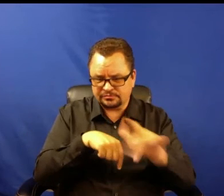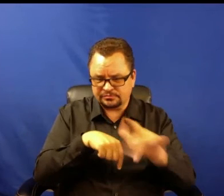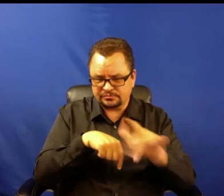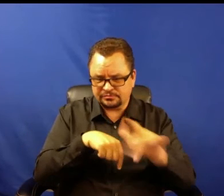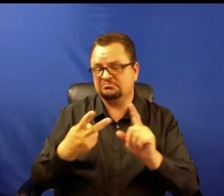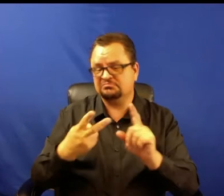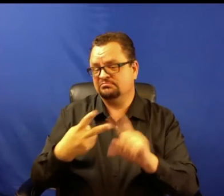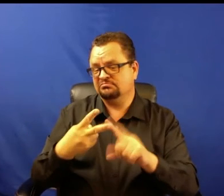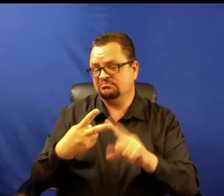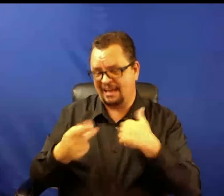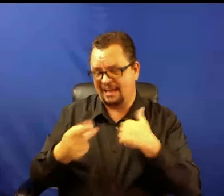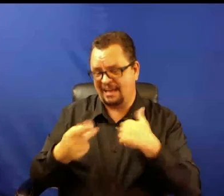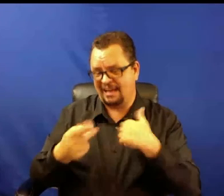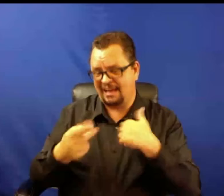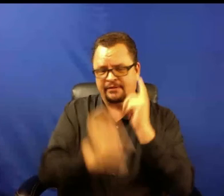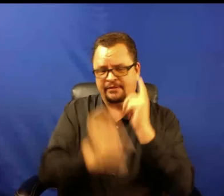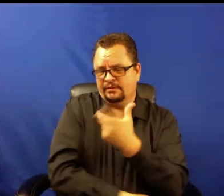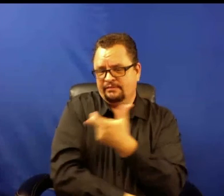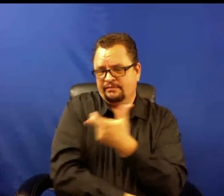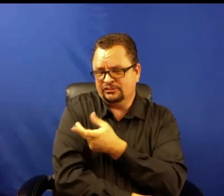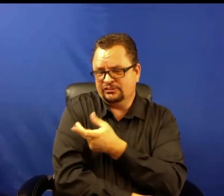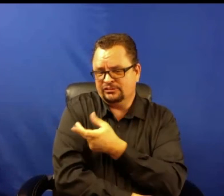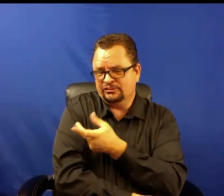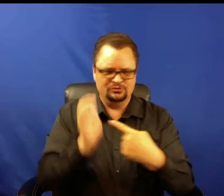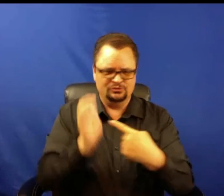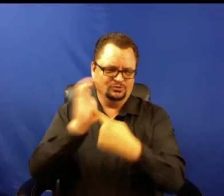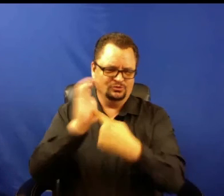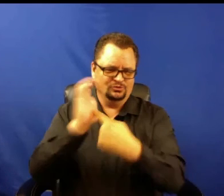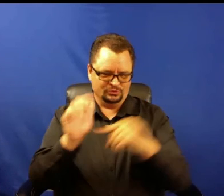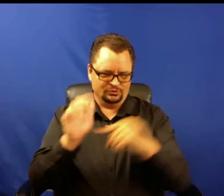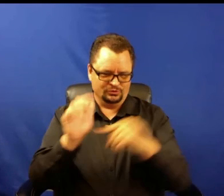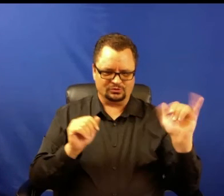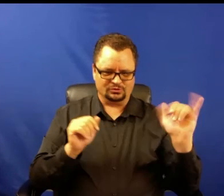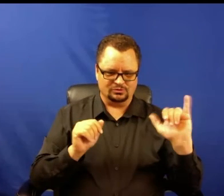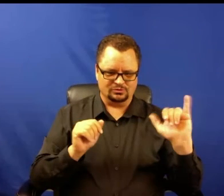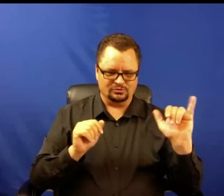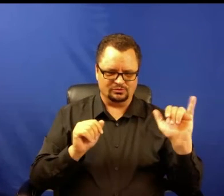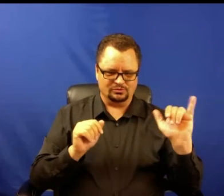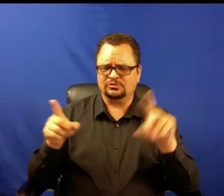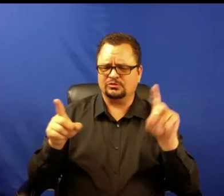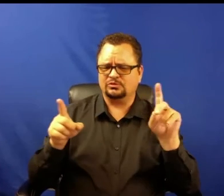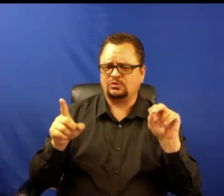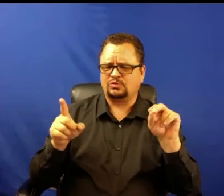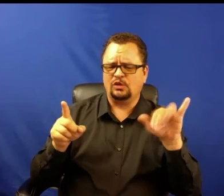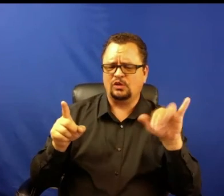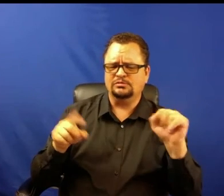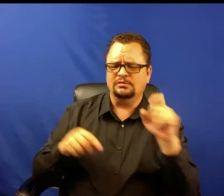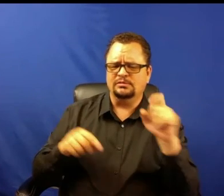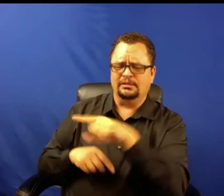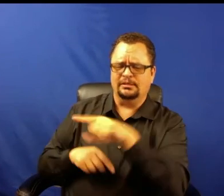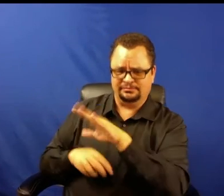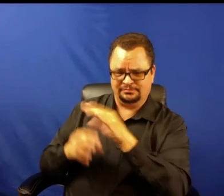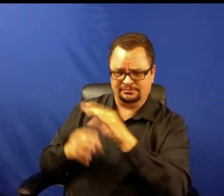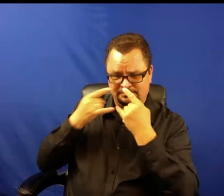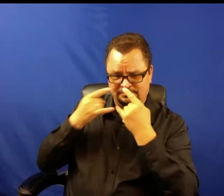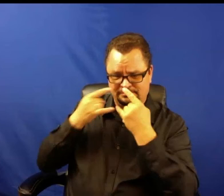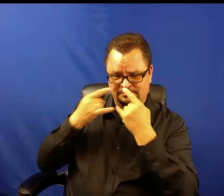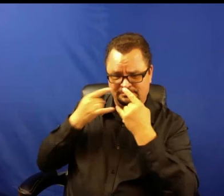has the mask mandate in Manitou Springs made a difference in the number of